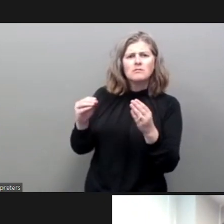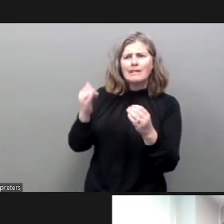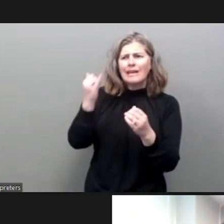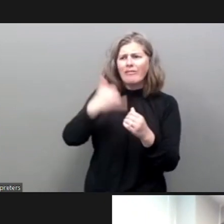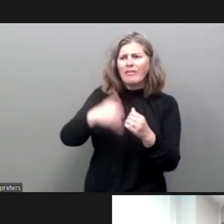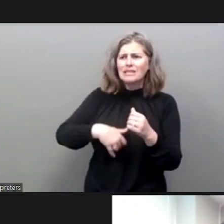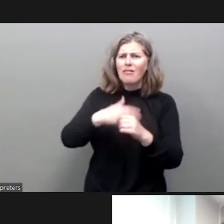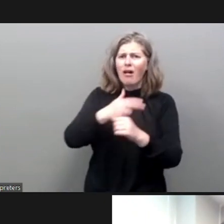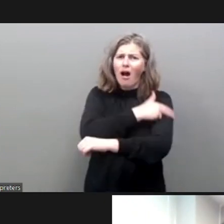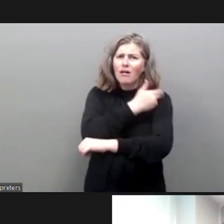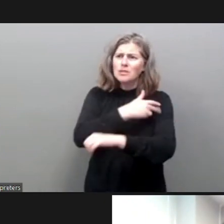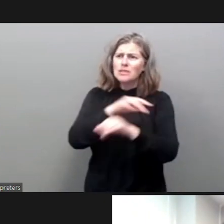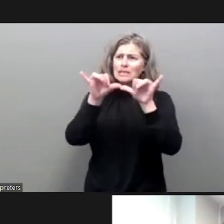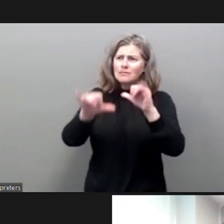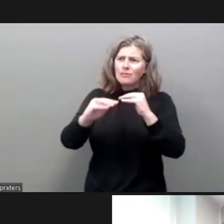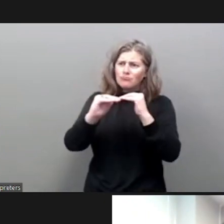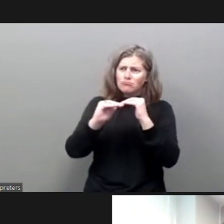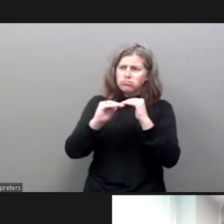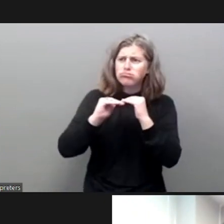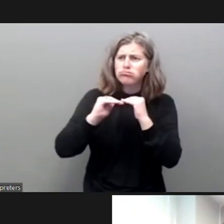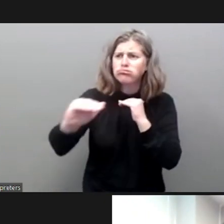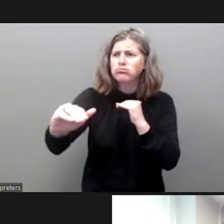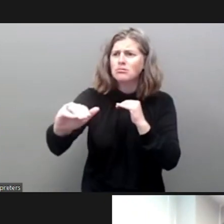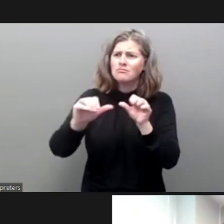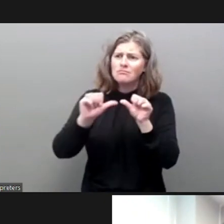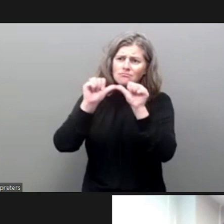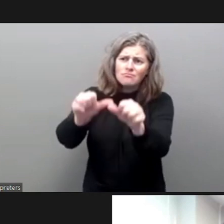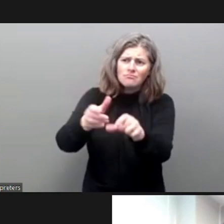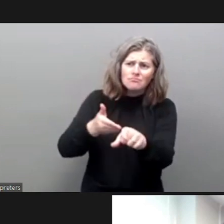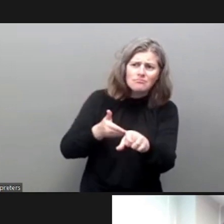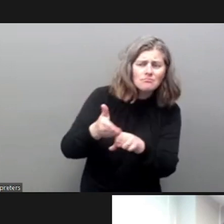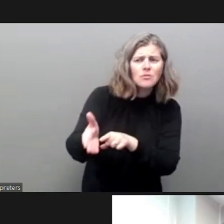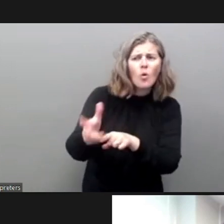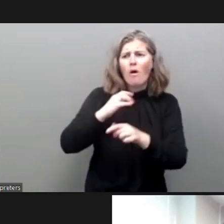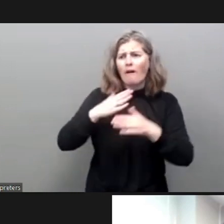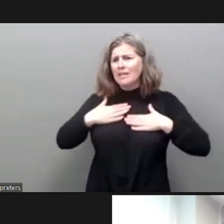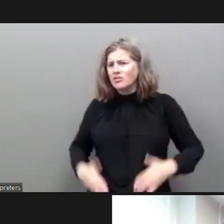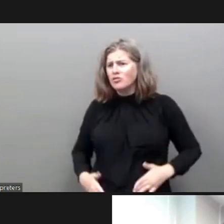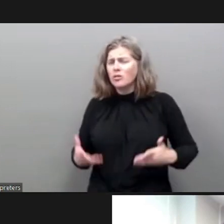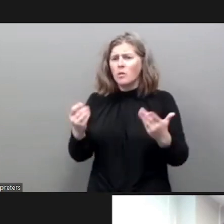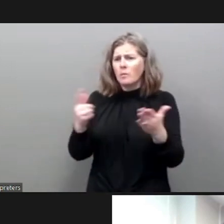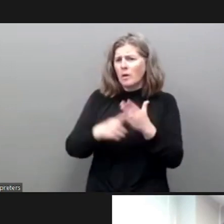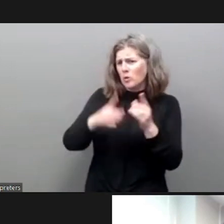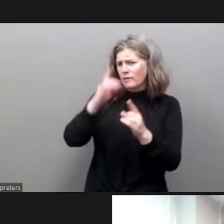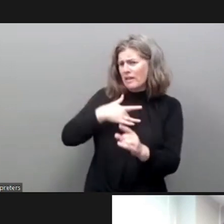is sustainable on an individual or professional or organizational level?